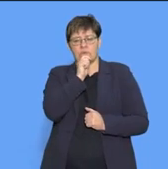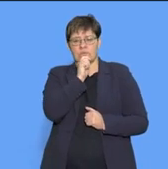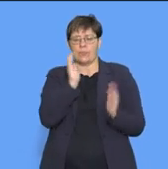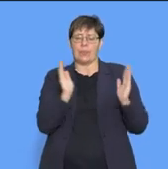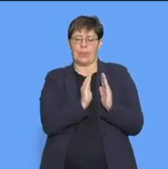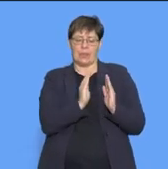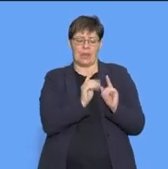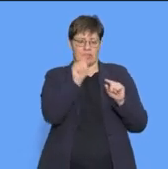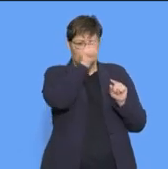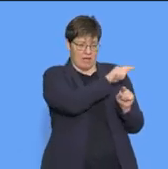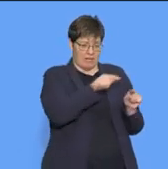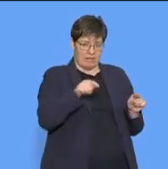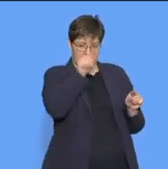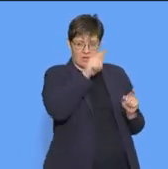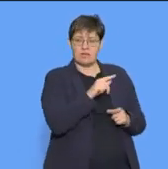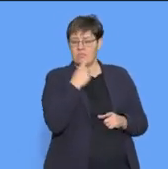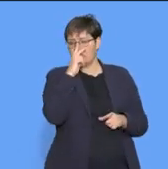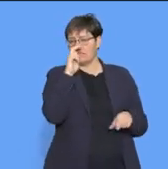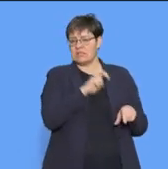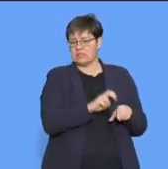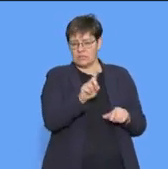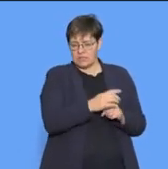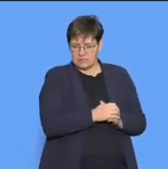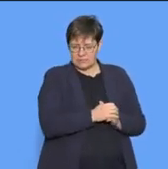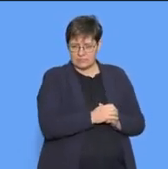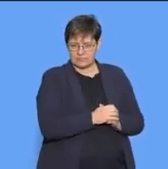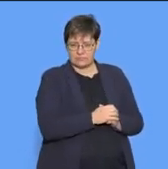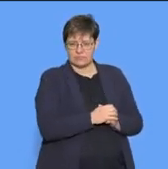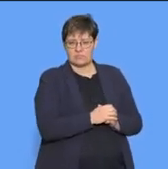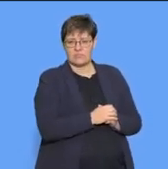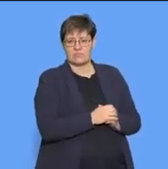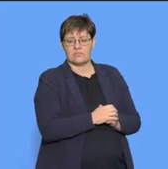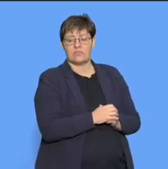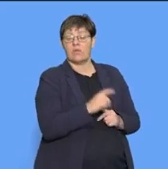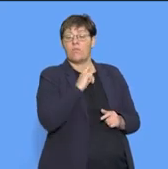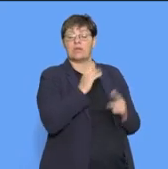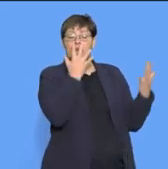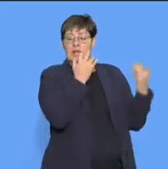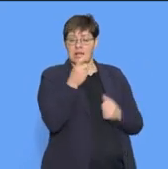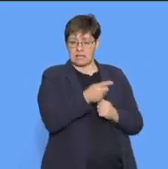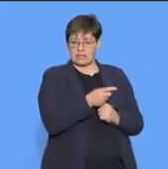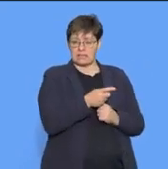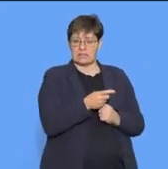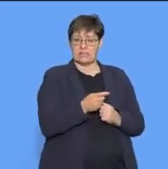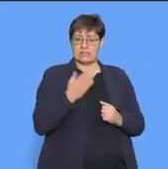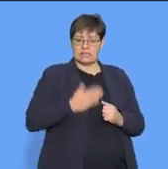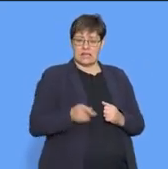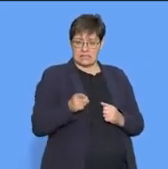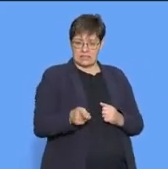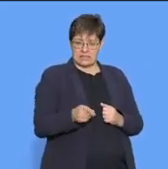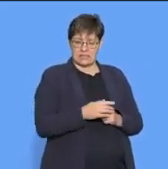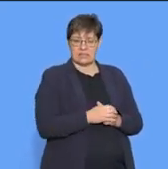the small triangle here now. Okay, let's look at what they need to, what they need from us again. They want us to calculate this